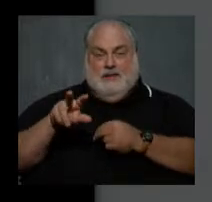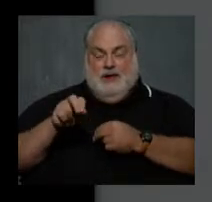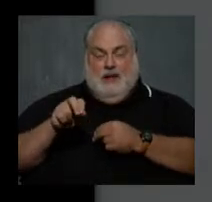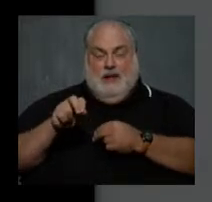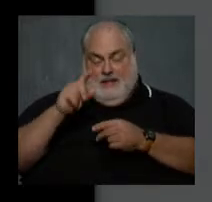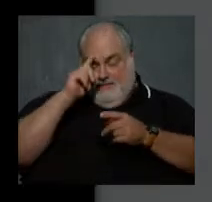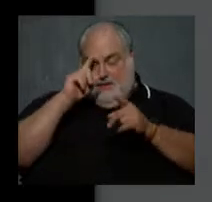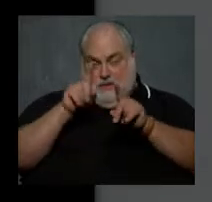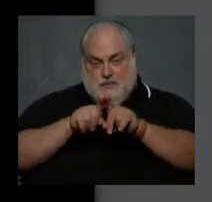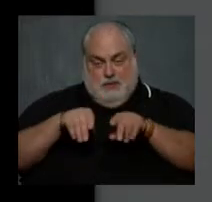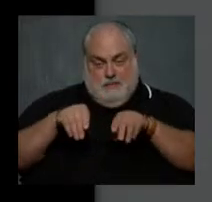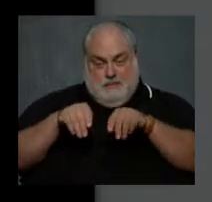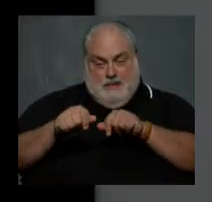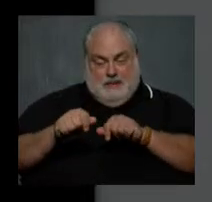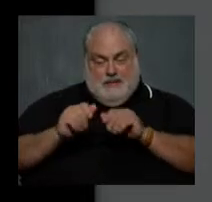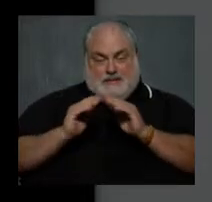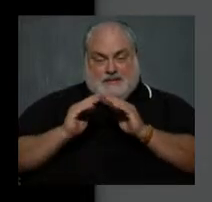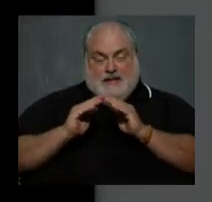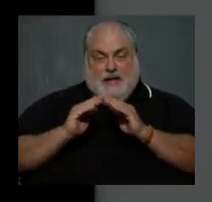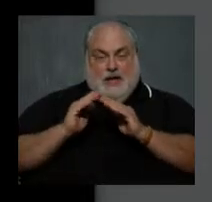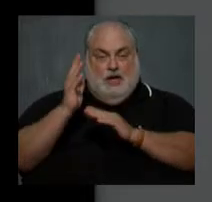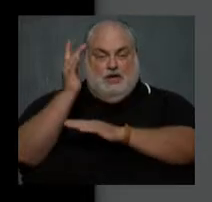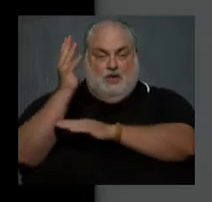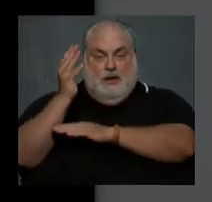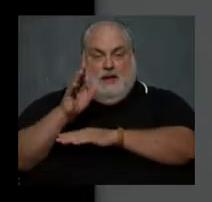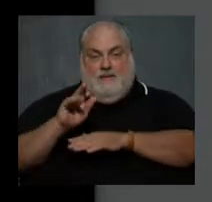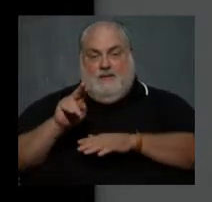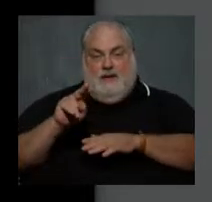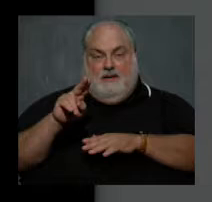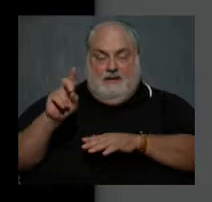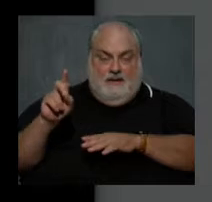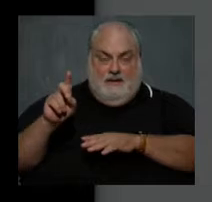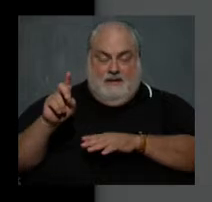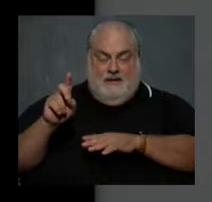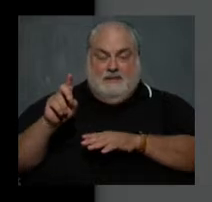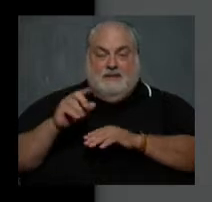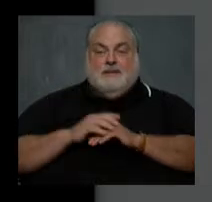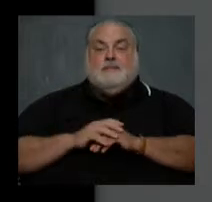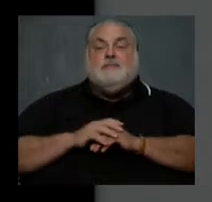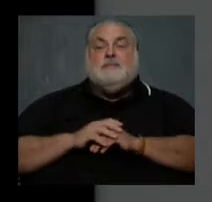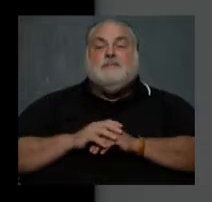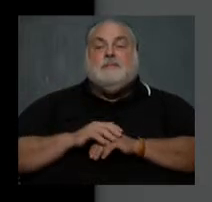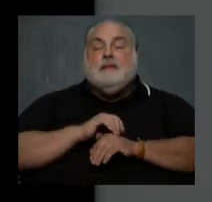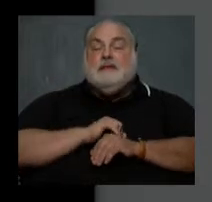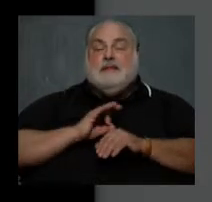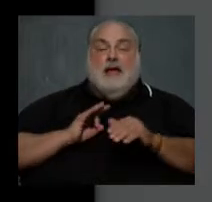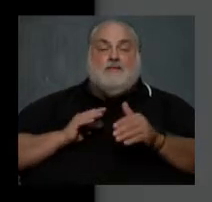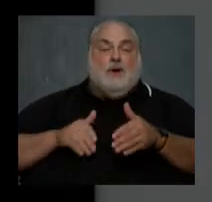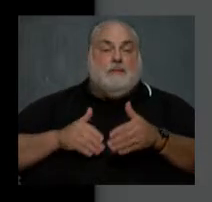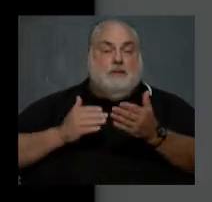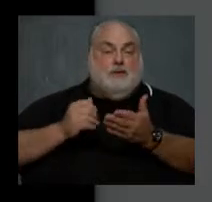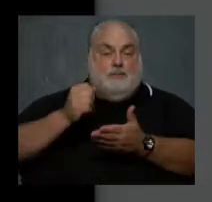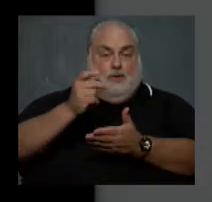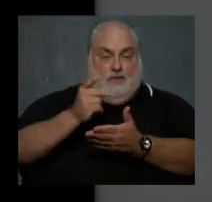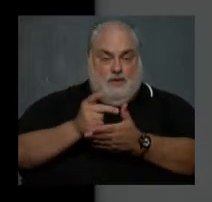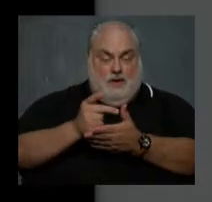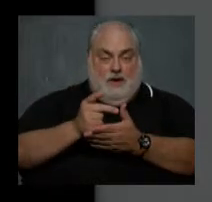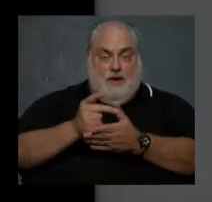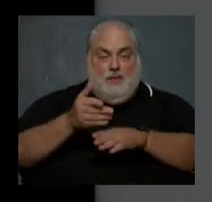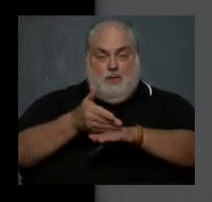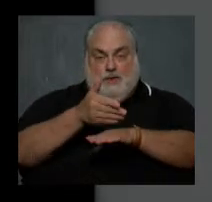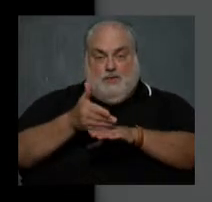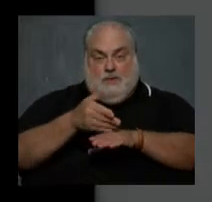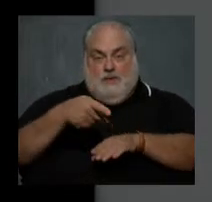requirements and contribution to the City of Little Rock Tree Fund as indicated in the staff analysis of the agenda. Staff recommends approval of the proposed